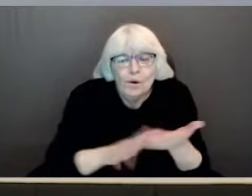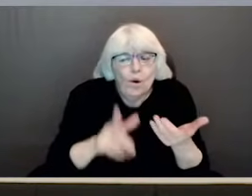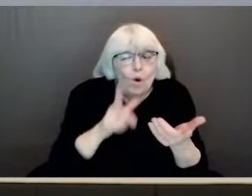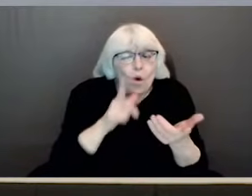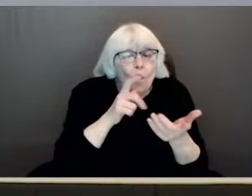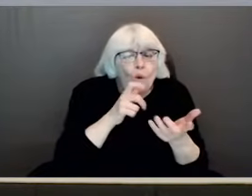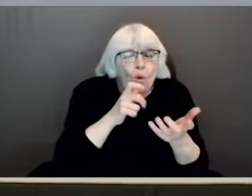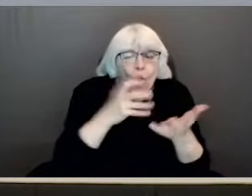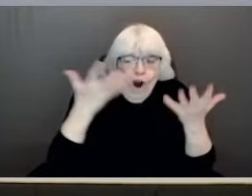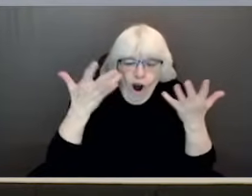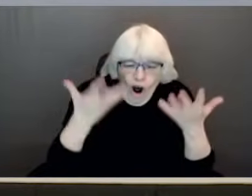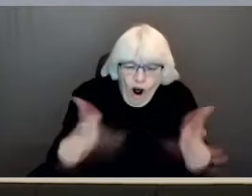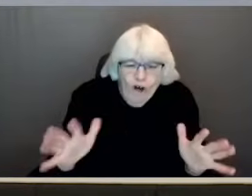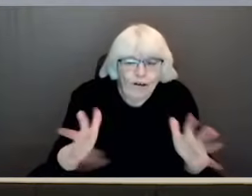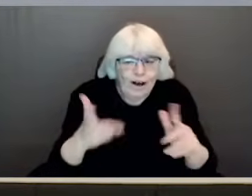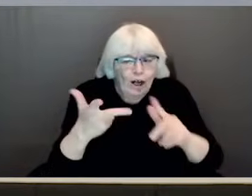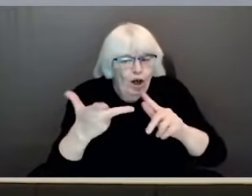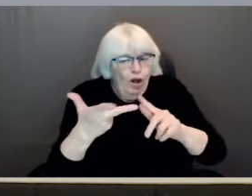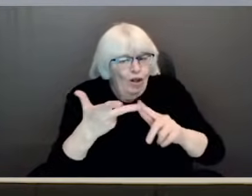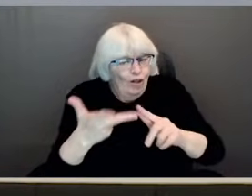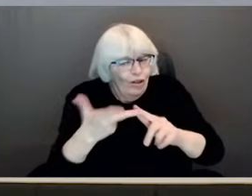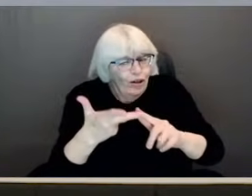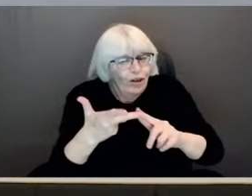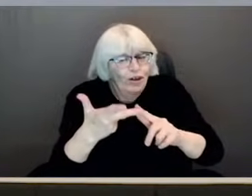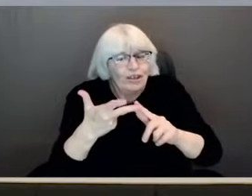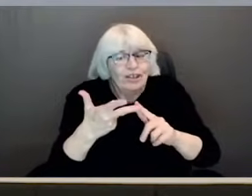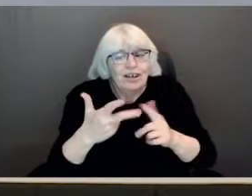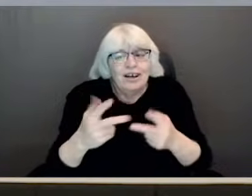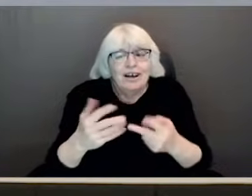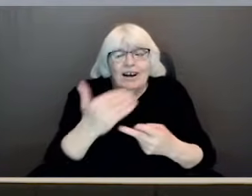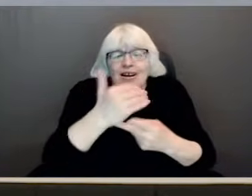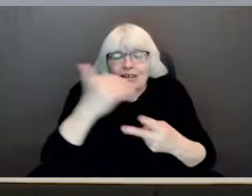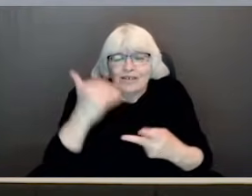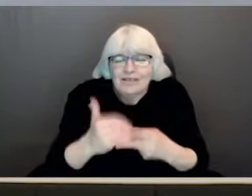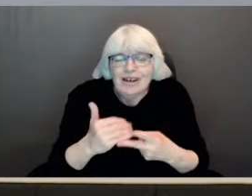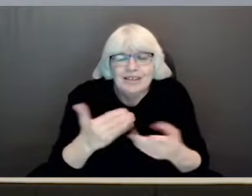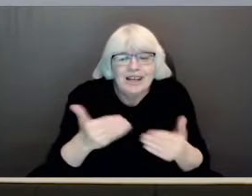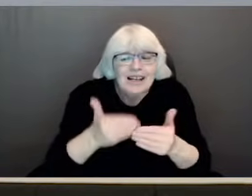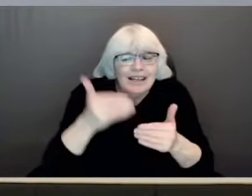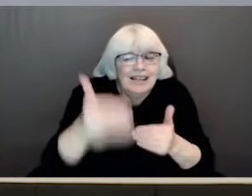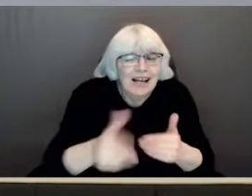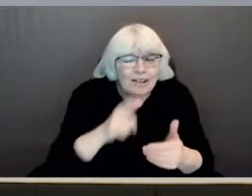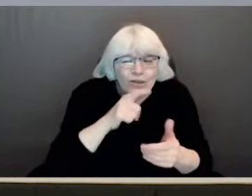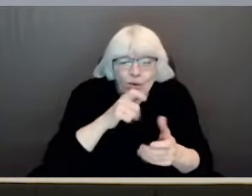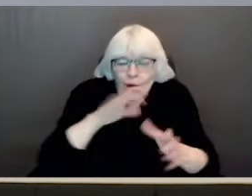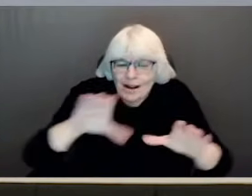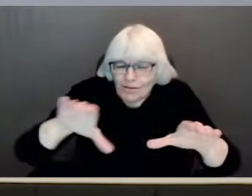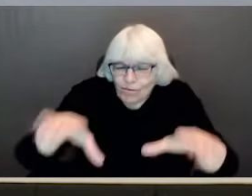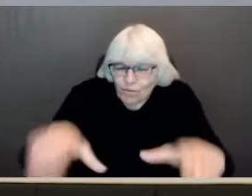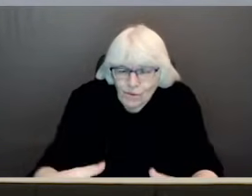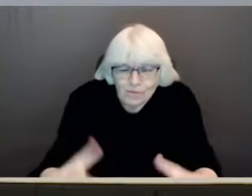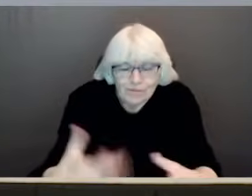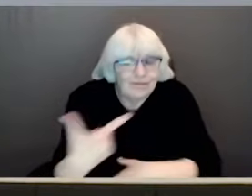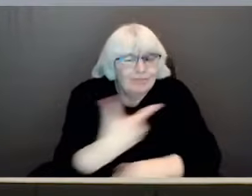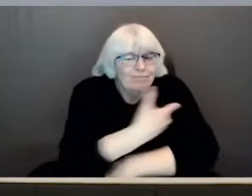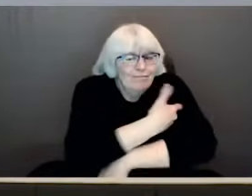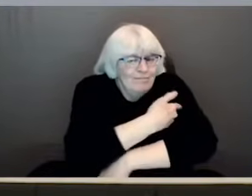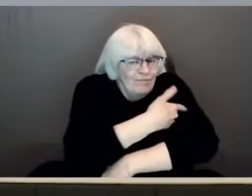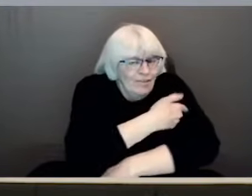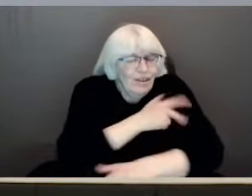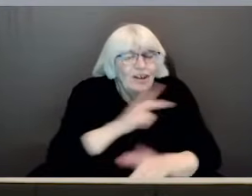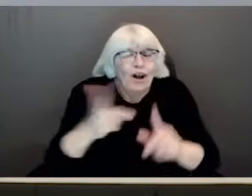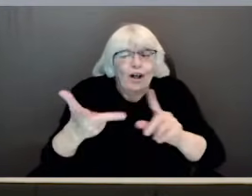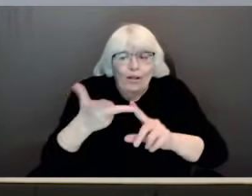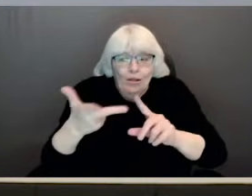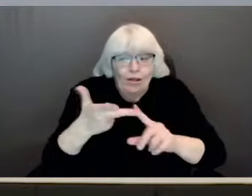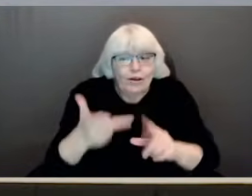Yeah. We have been for a number of weeks messaging that those who are immunocompromised, and there's